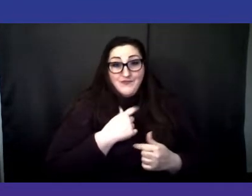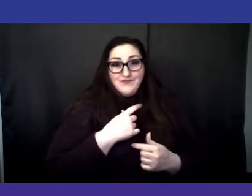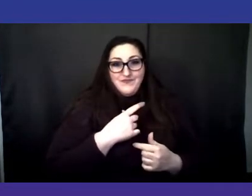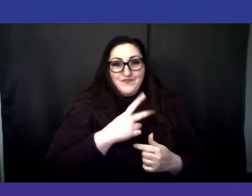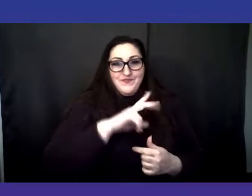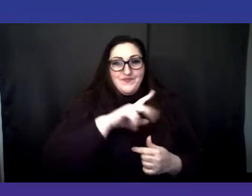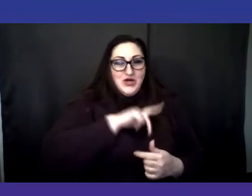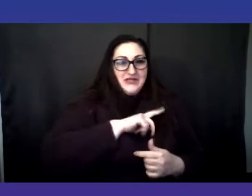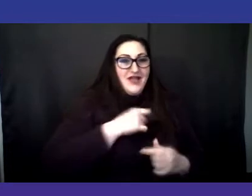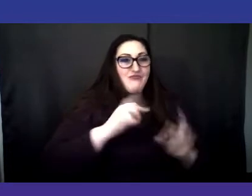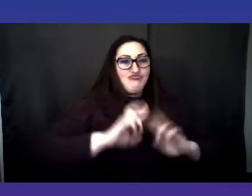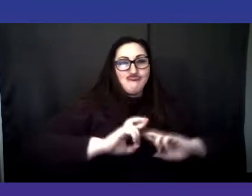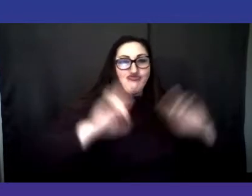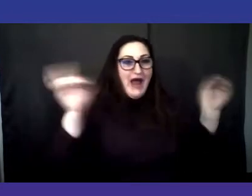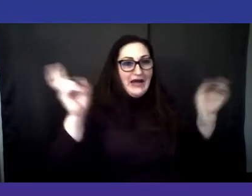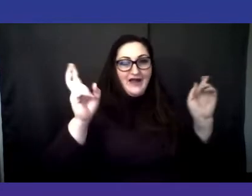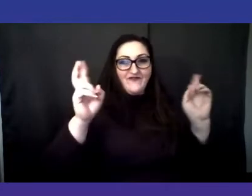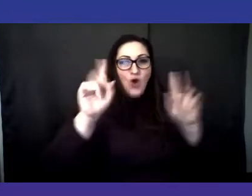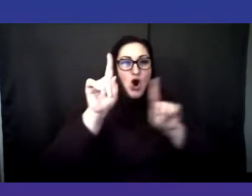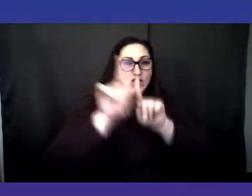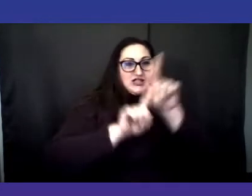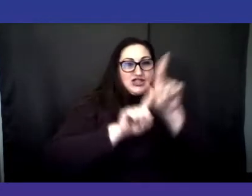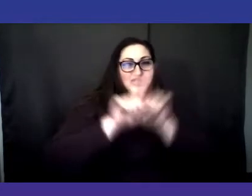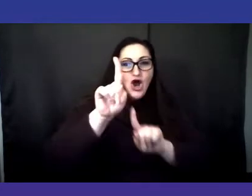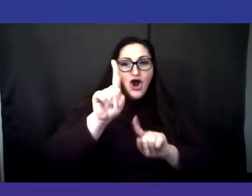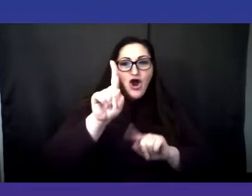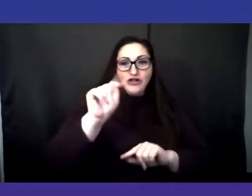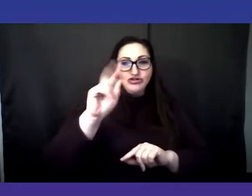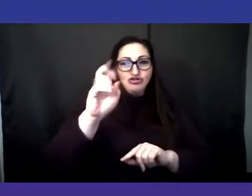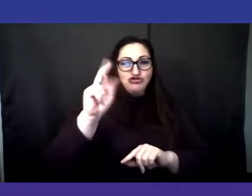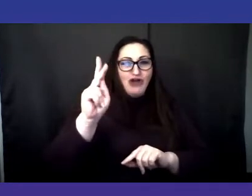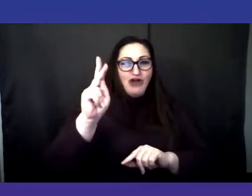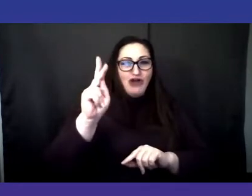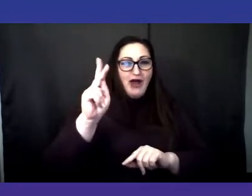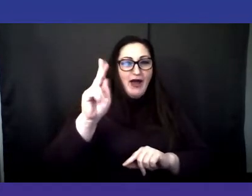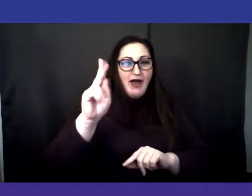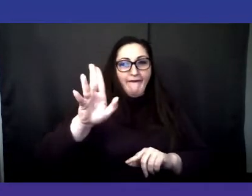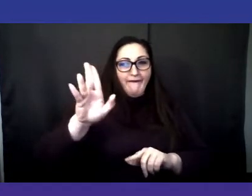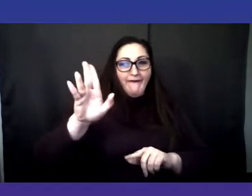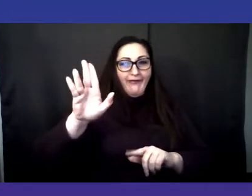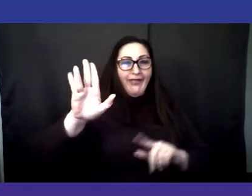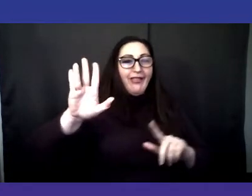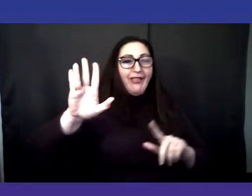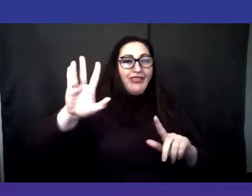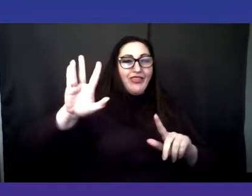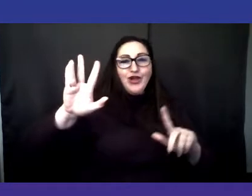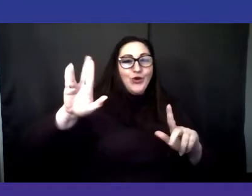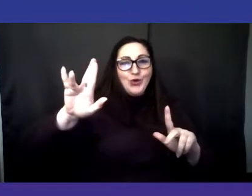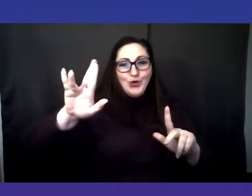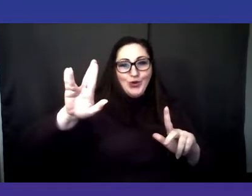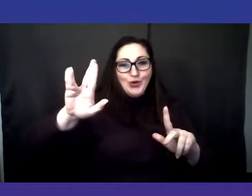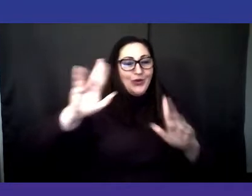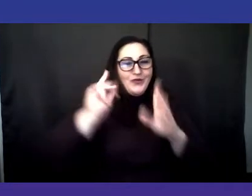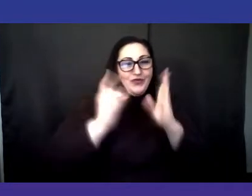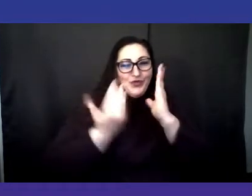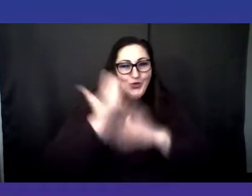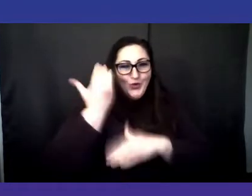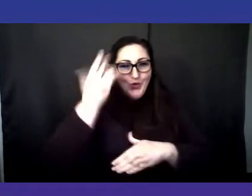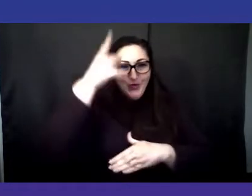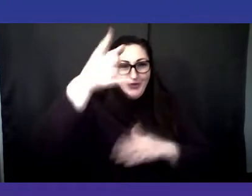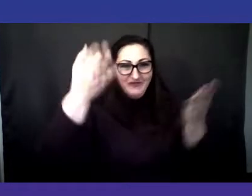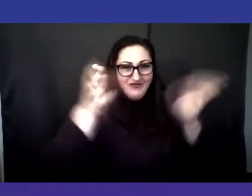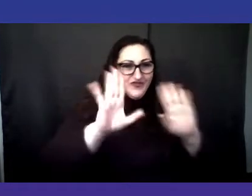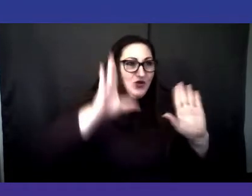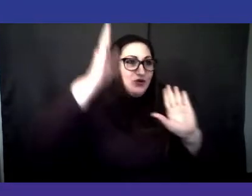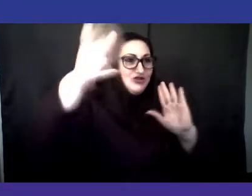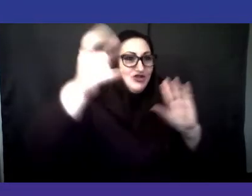Like I'm ready, take me to like the next millennium and let's like do some good cosmic stuff. So that's the hope, that's the goal, that's the